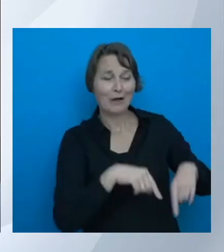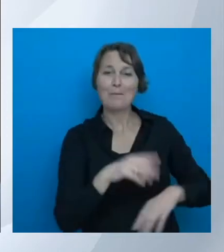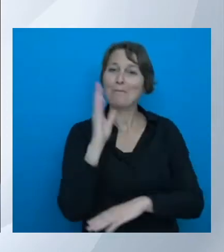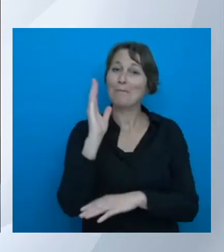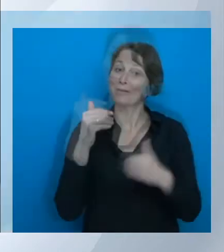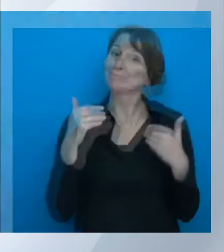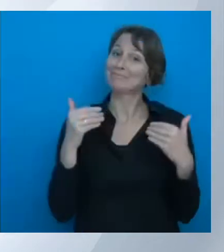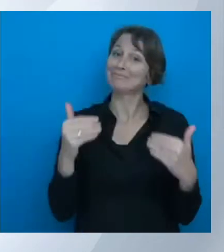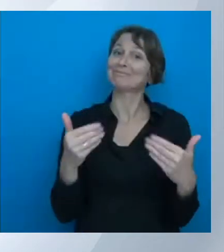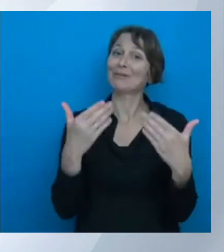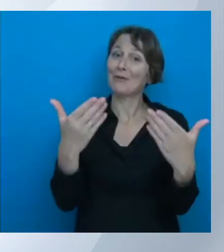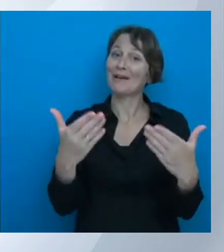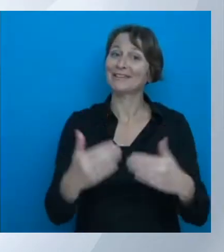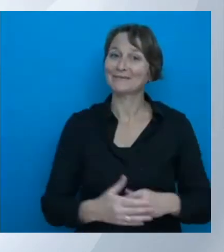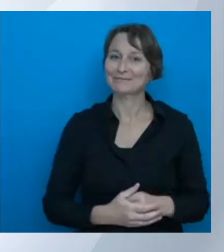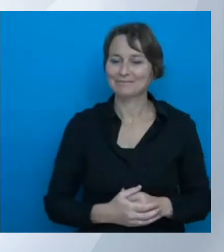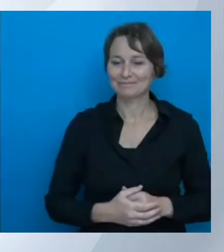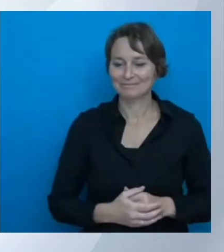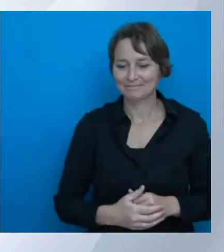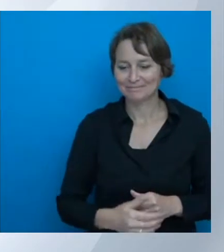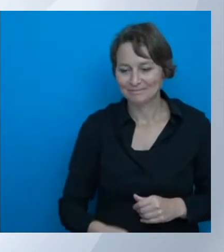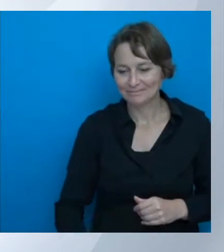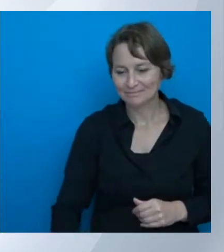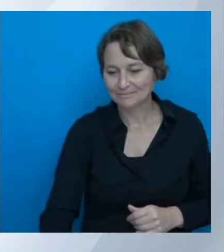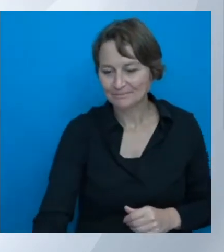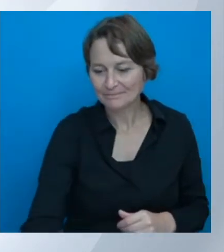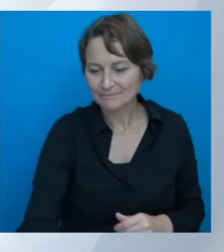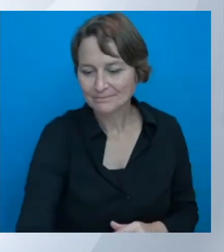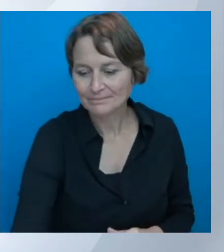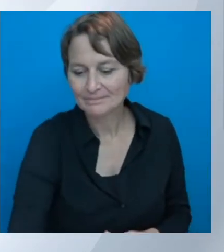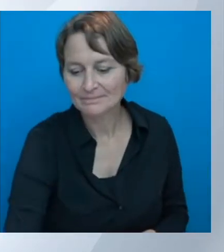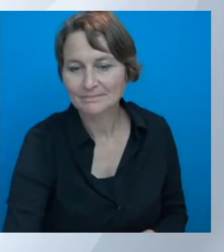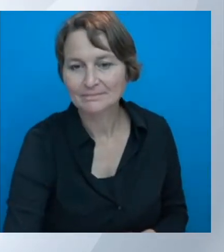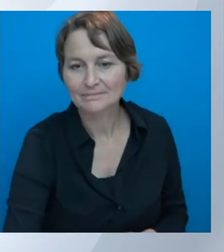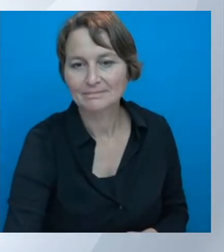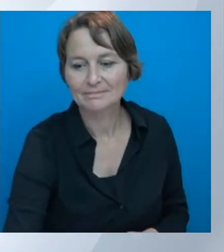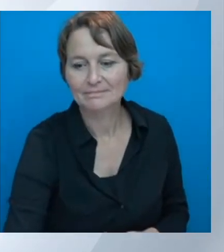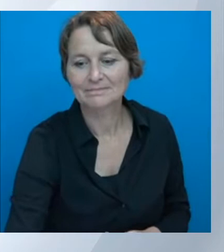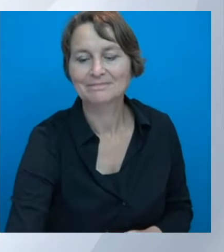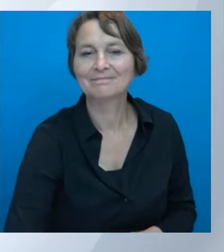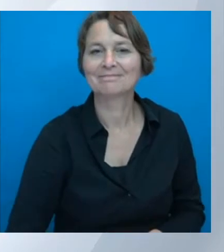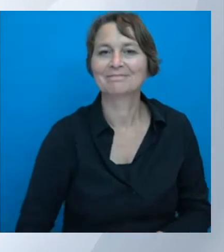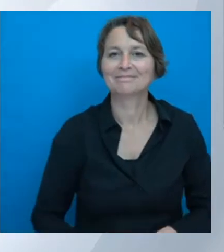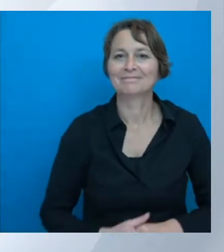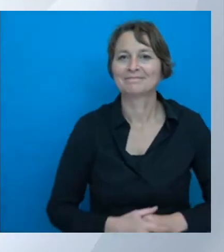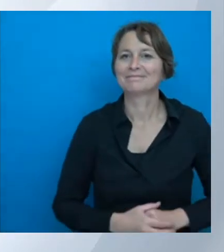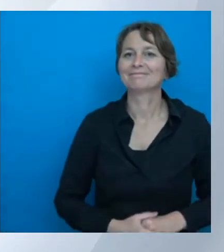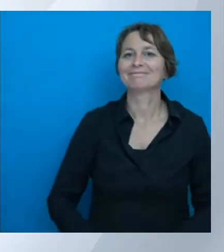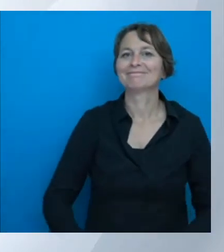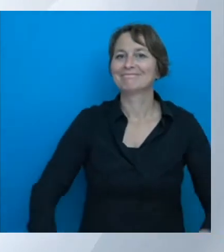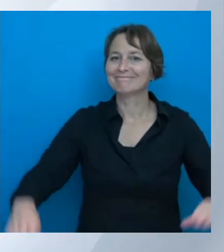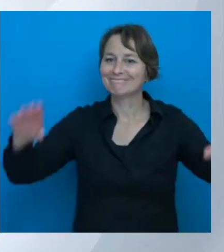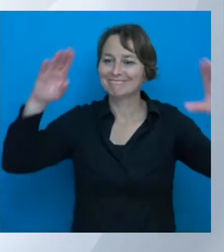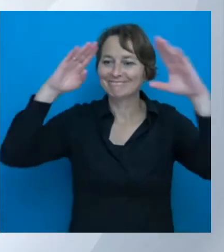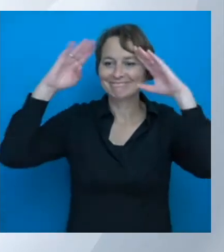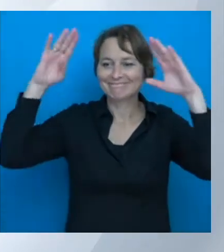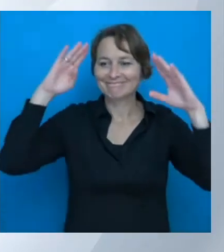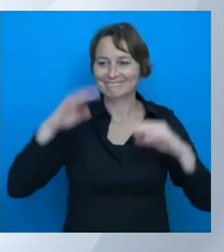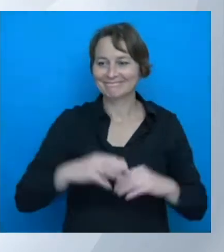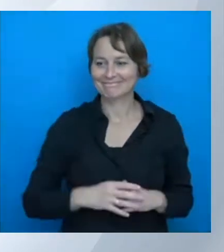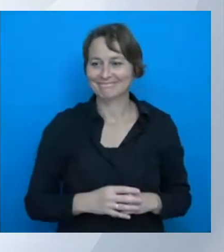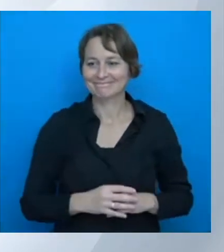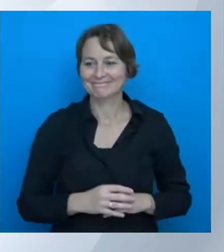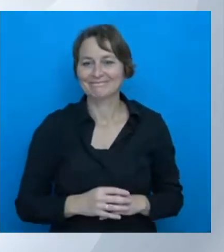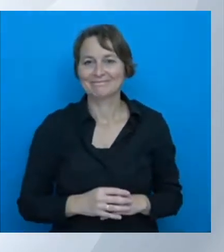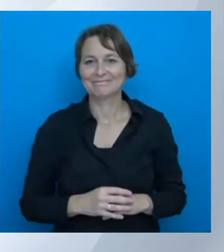Sure, thanks. So, hello and welcome everyone. Thank you for joining me in this session about